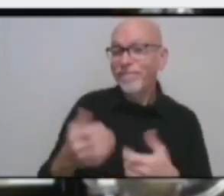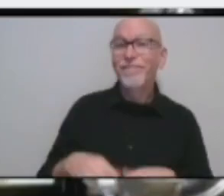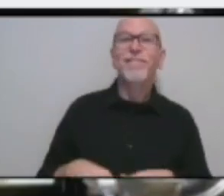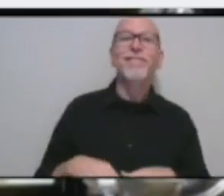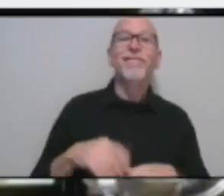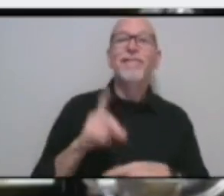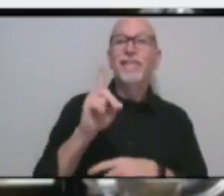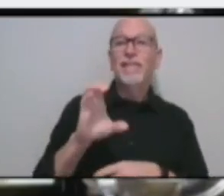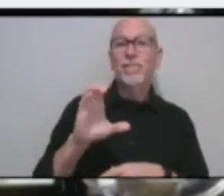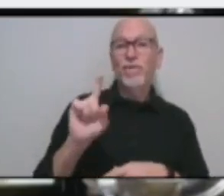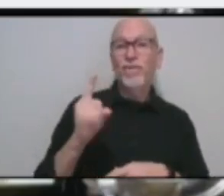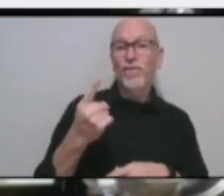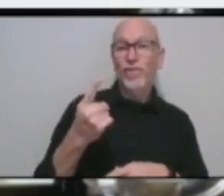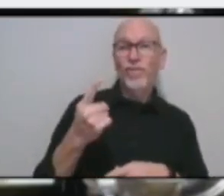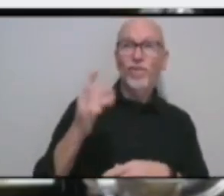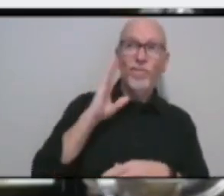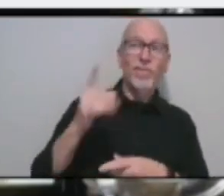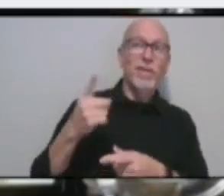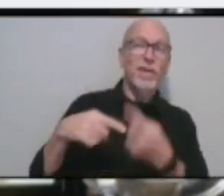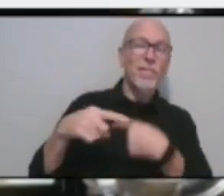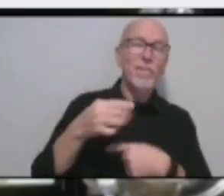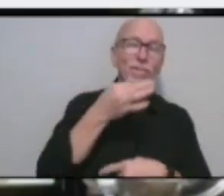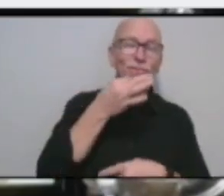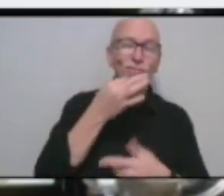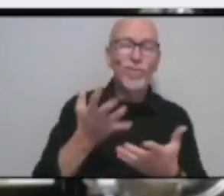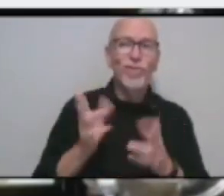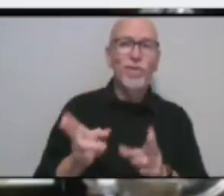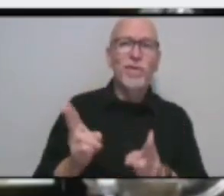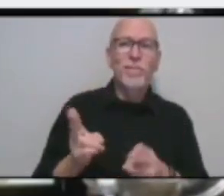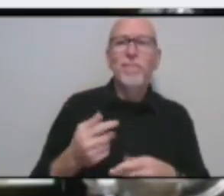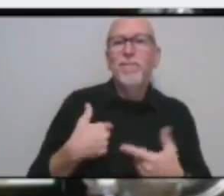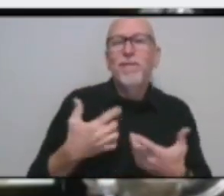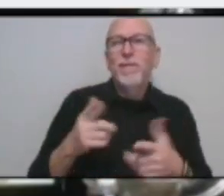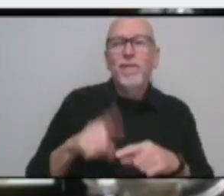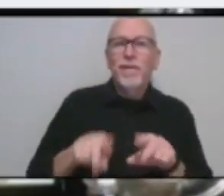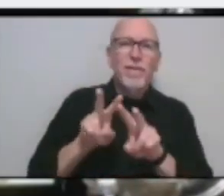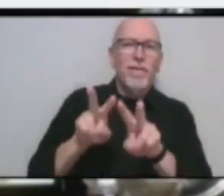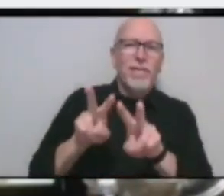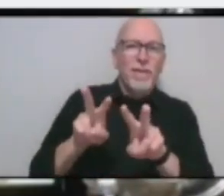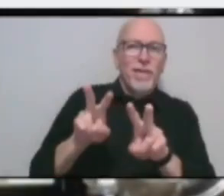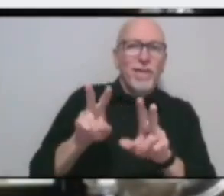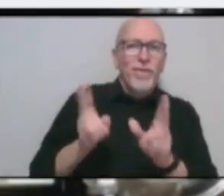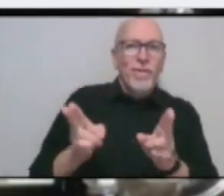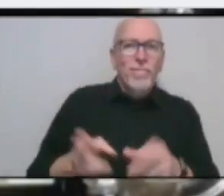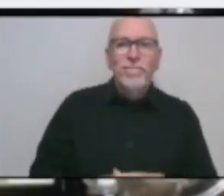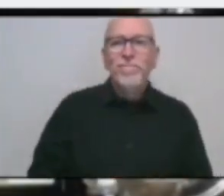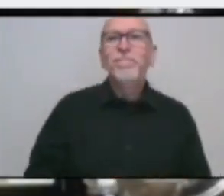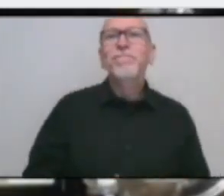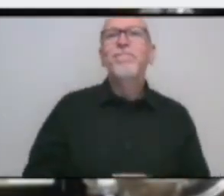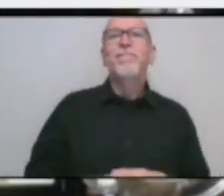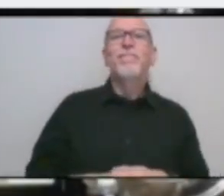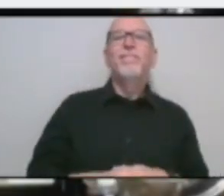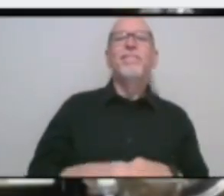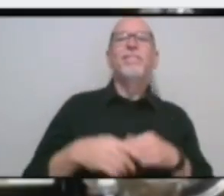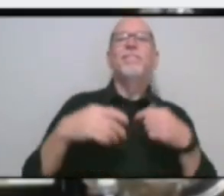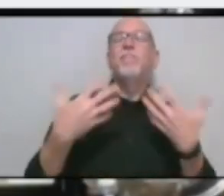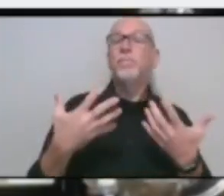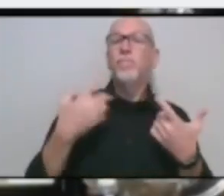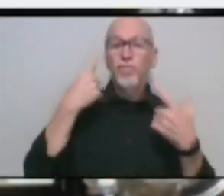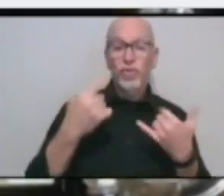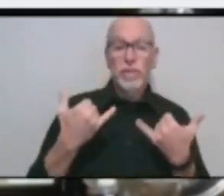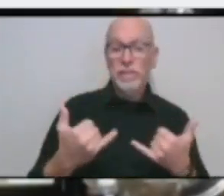December 1st will get here when it gets here, but not a day too soon. In the meantime, we'll be